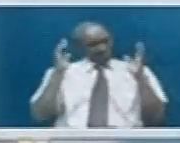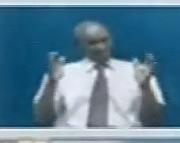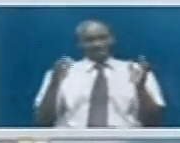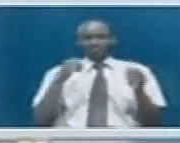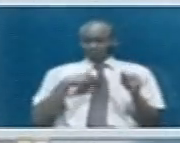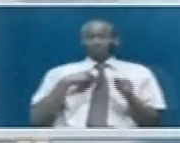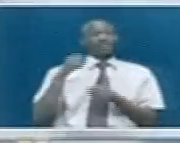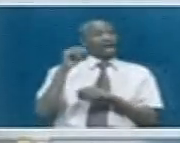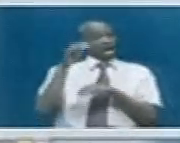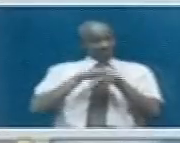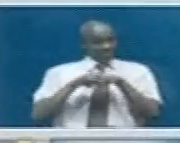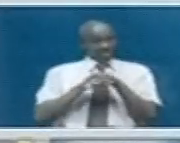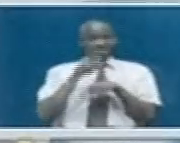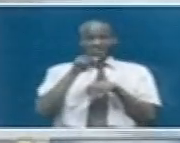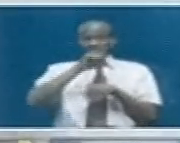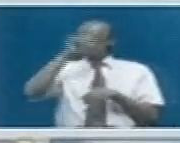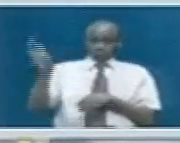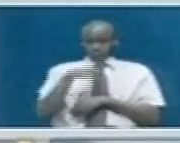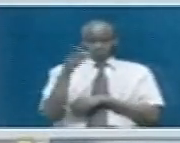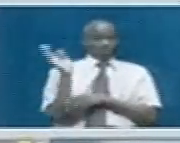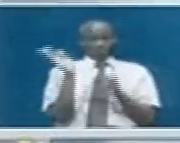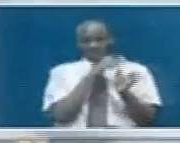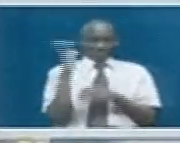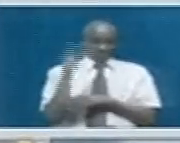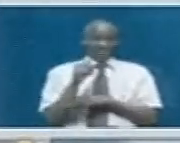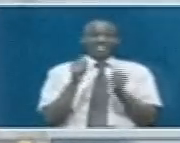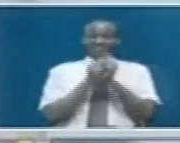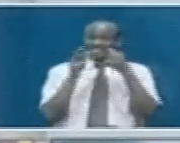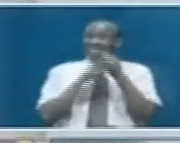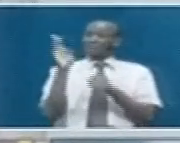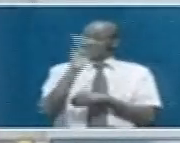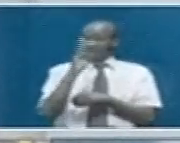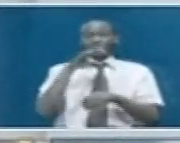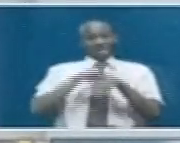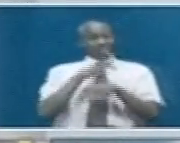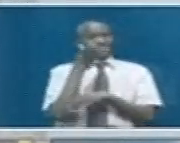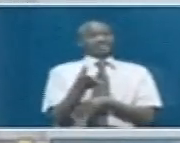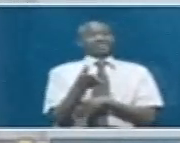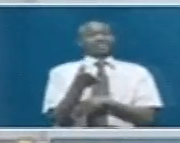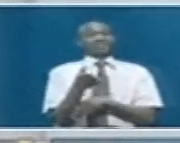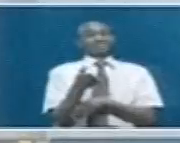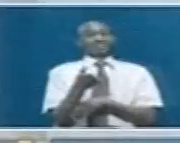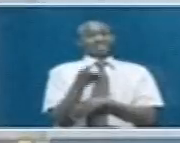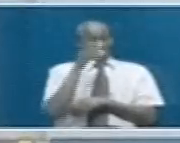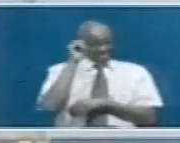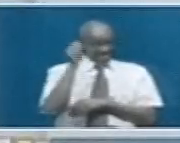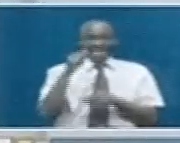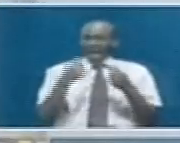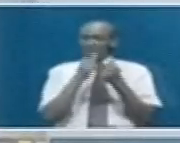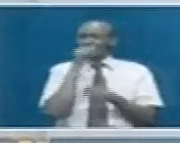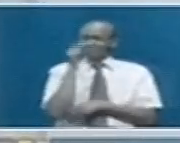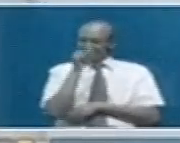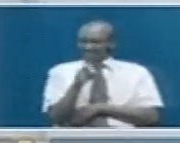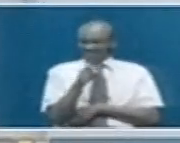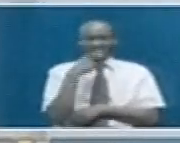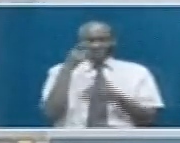Africa. The wind firm raised 70 billion shillings, the largest ever private sector financing in Kenya, with the deal including